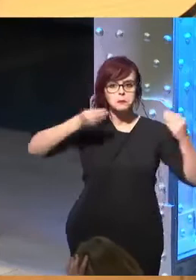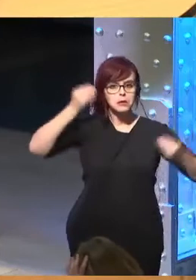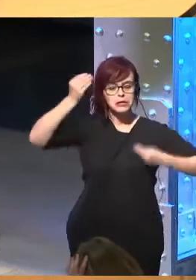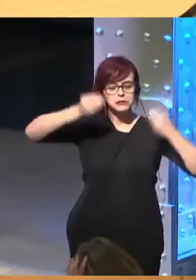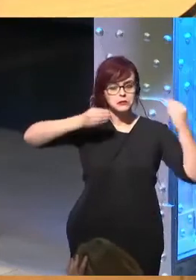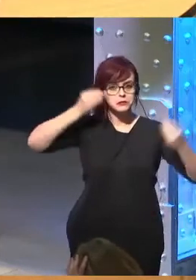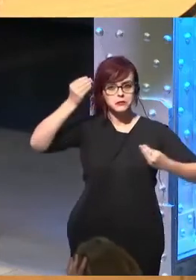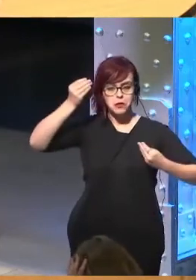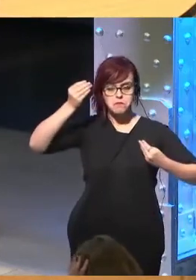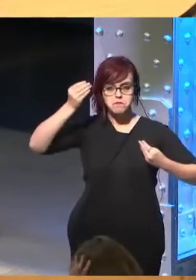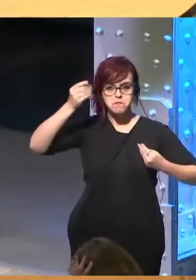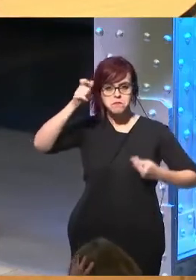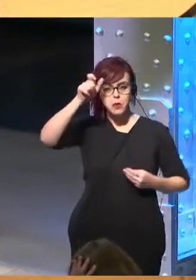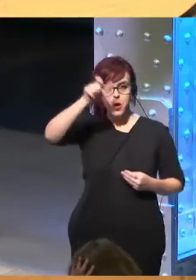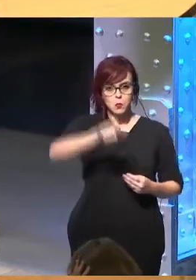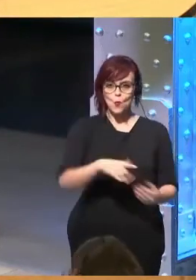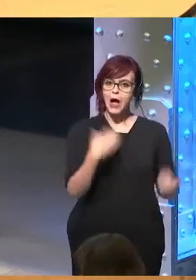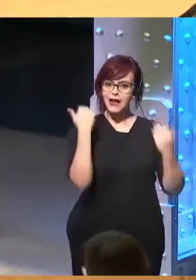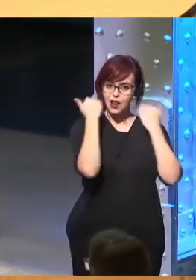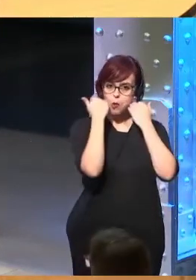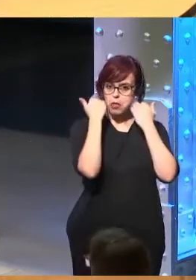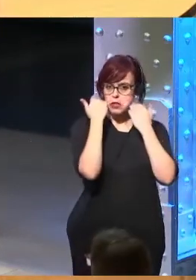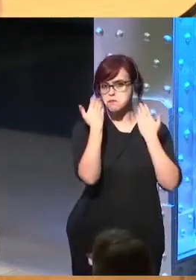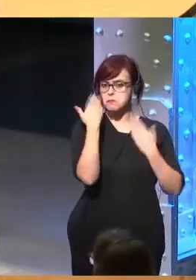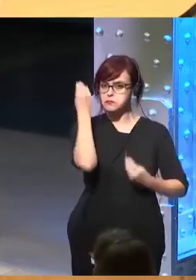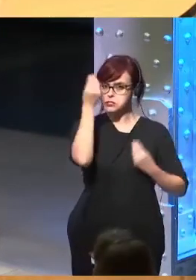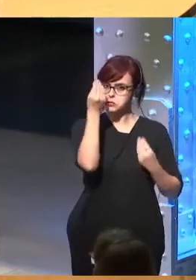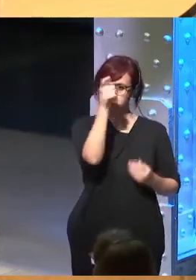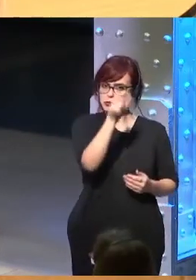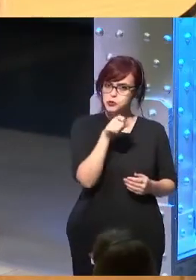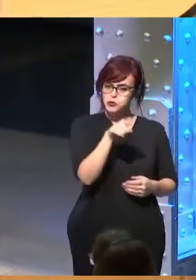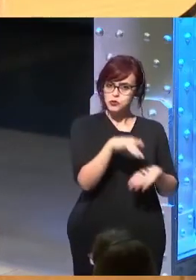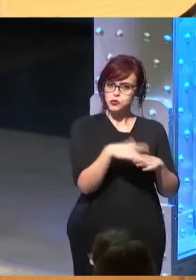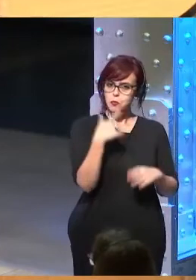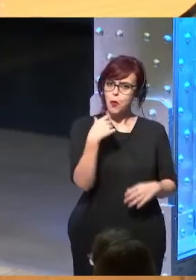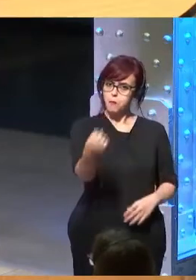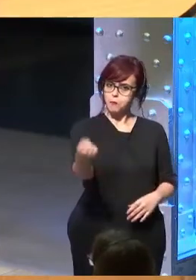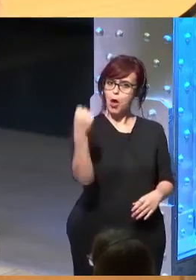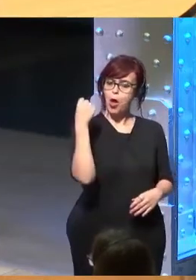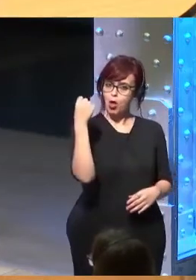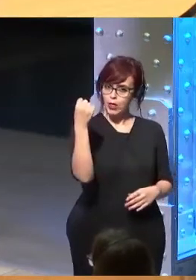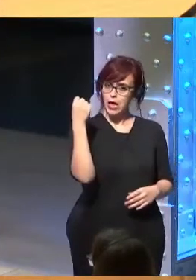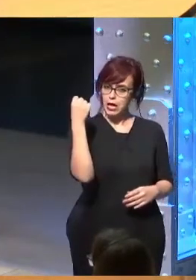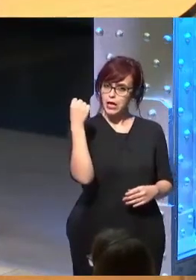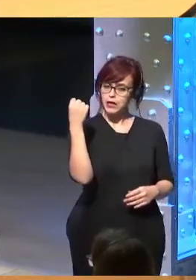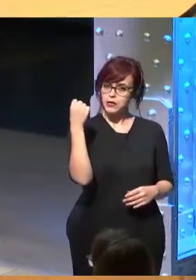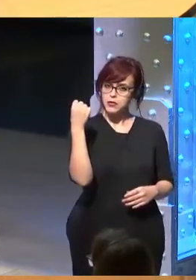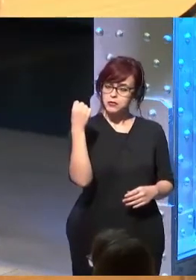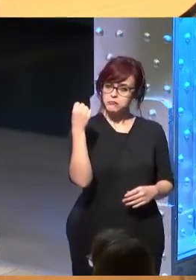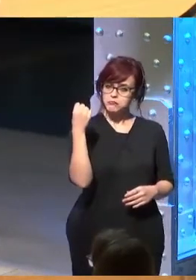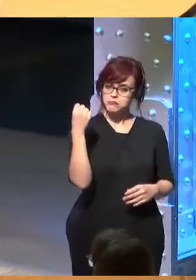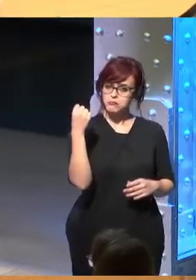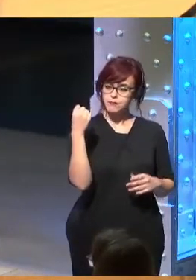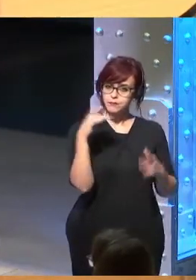power in the relationship with Mark Antony. Mark Antony is the guy who, is hopeless.